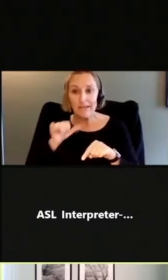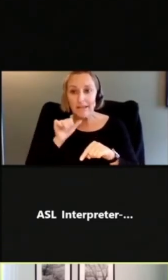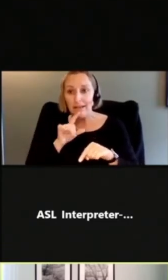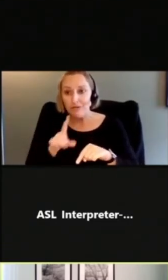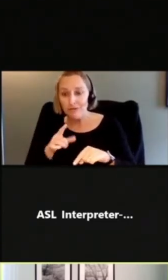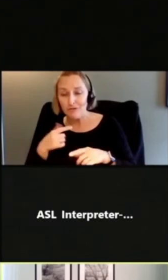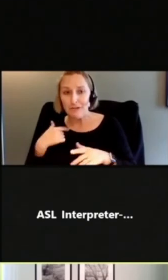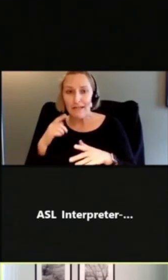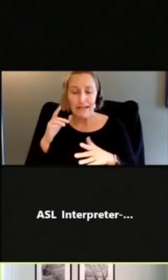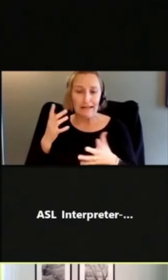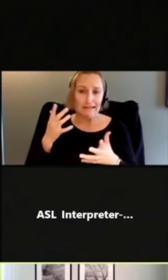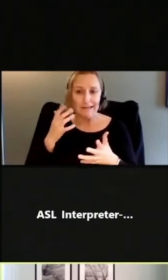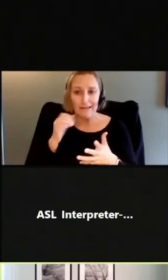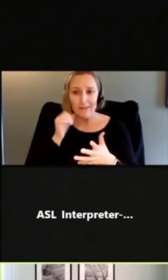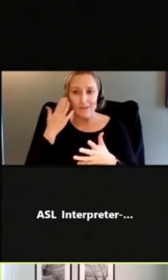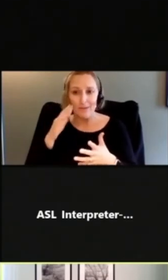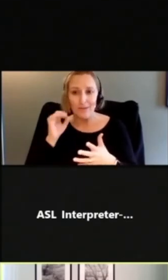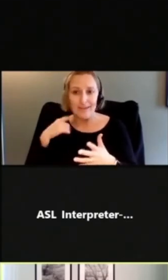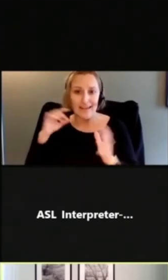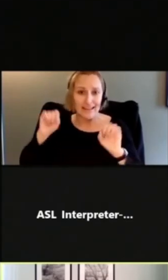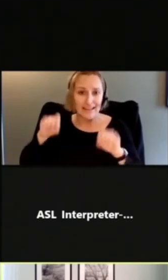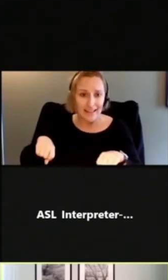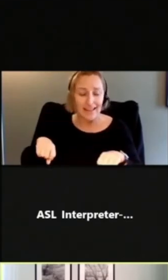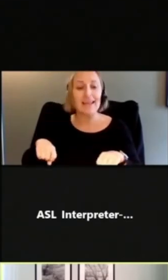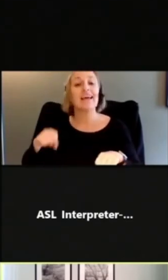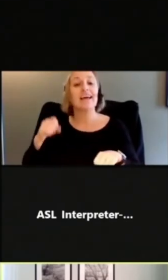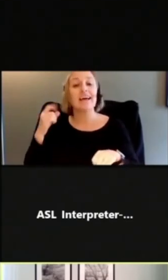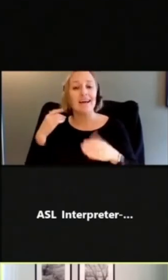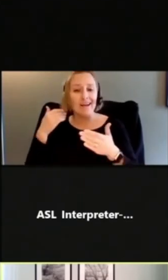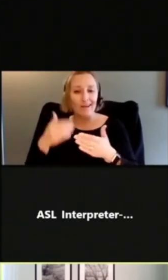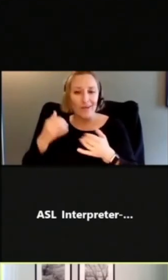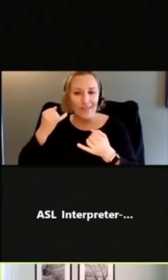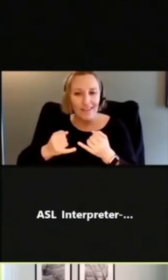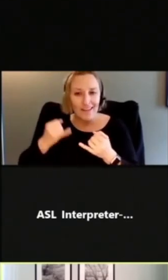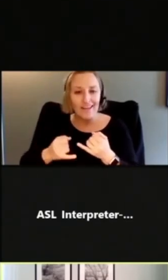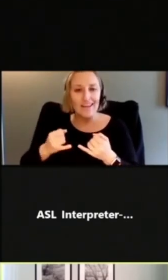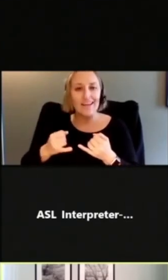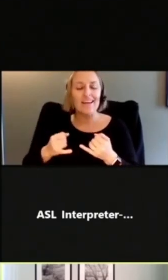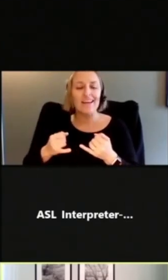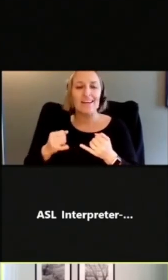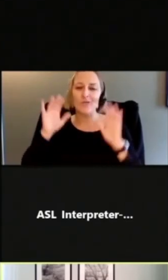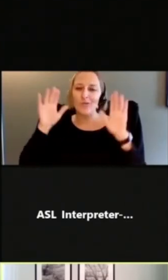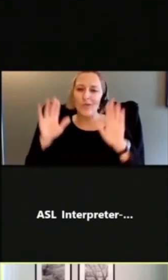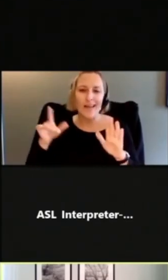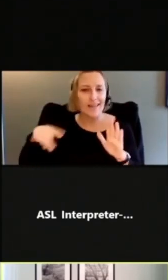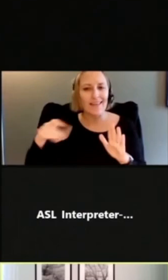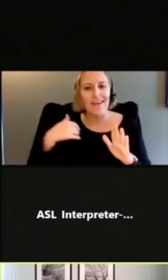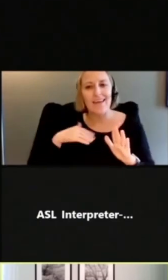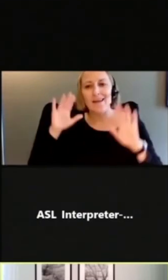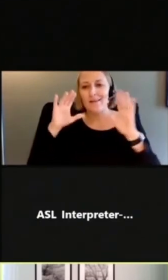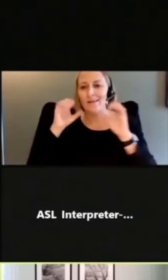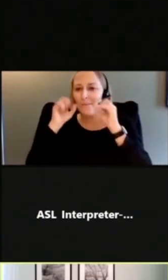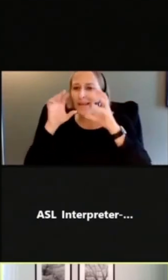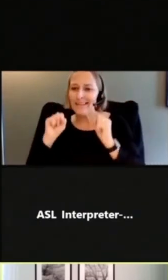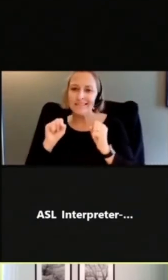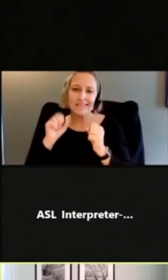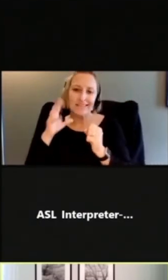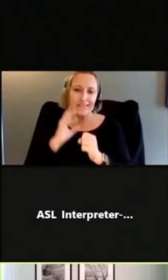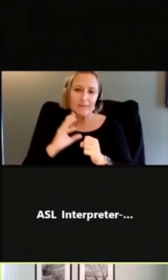really speak in front of the public. But at the end, it was all great, and they all had an amazing experience.